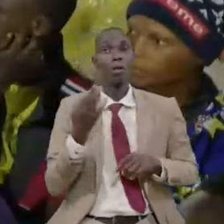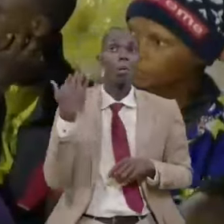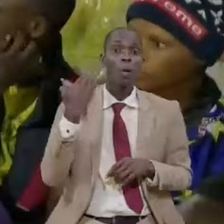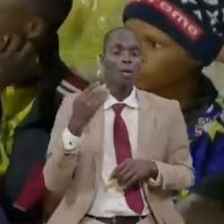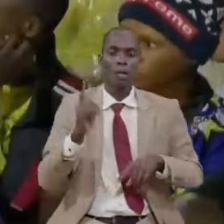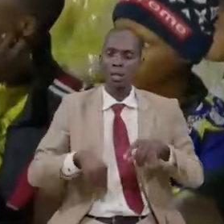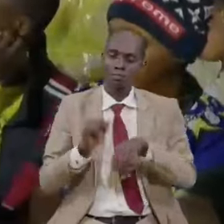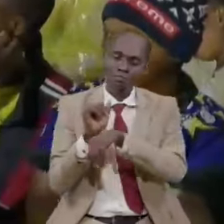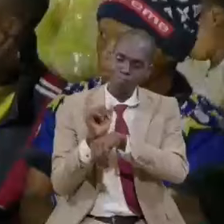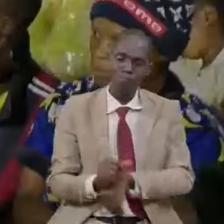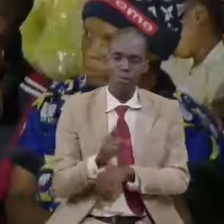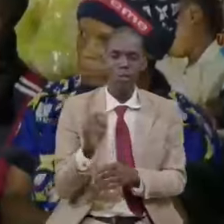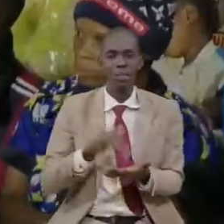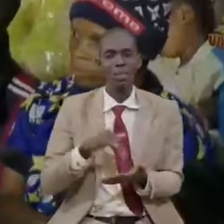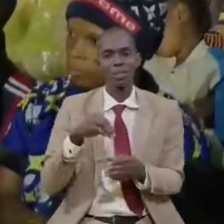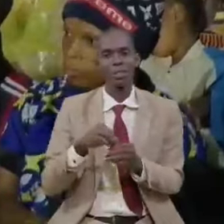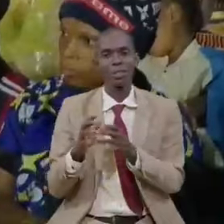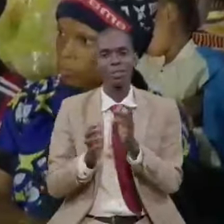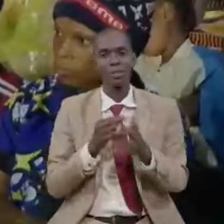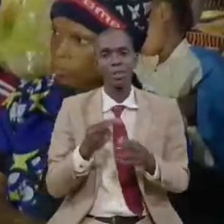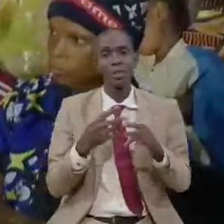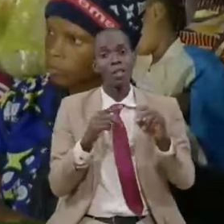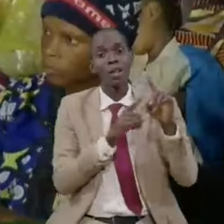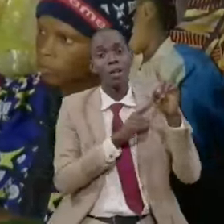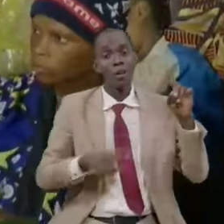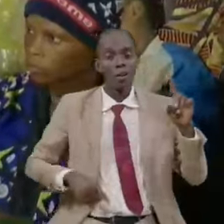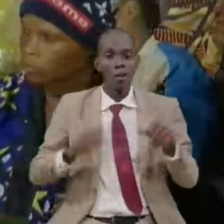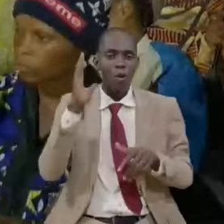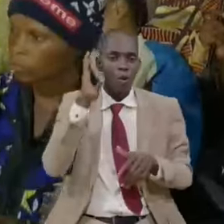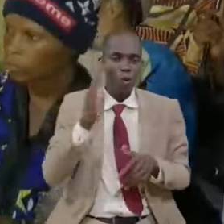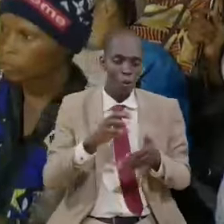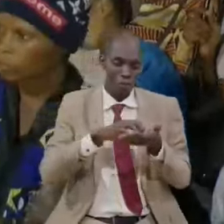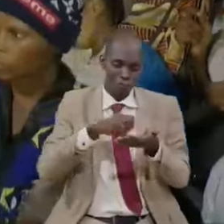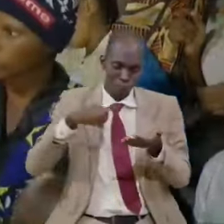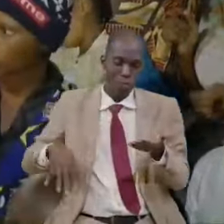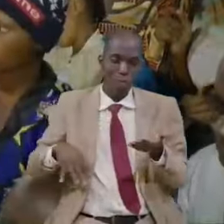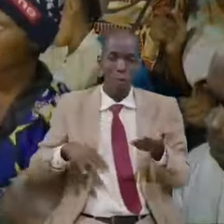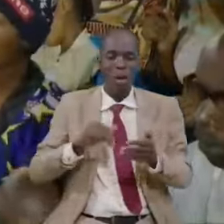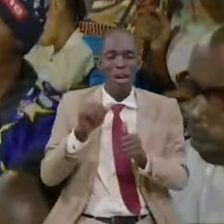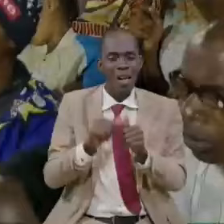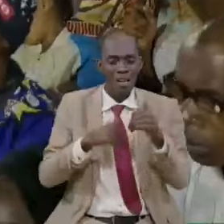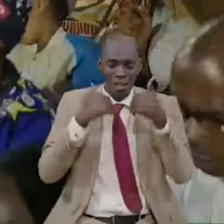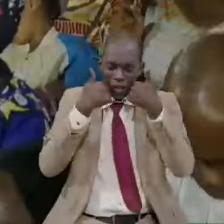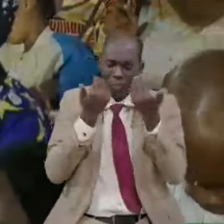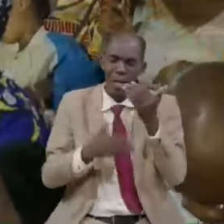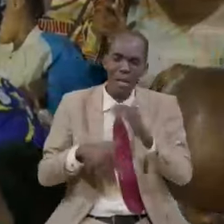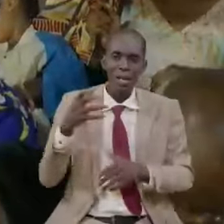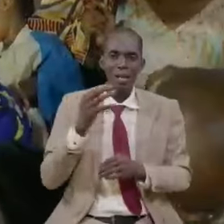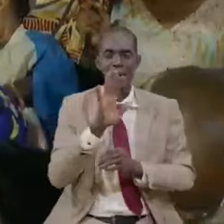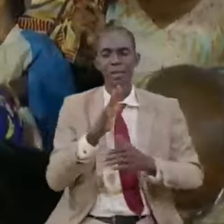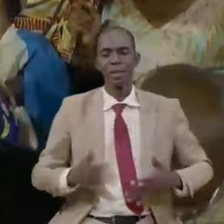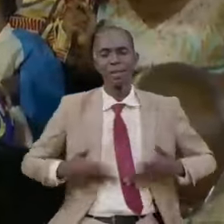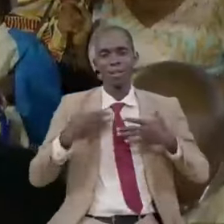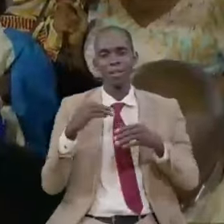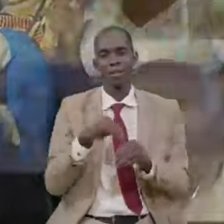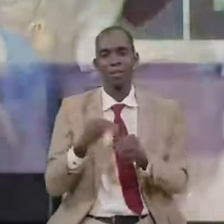The Lord is going to take every shame out of your life. Guilt out of